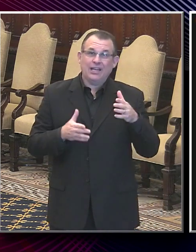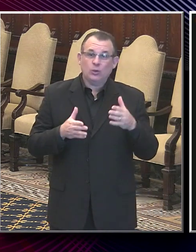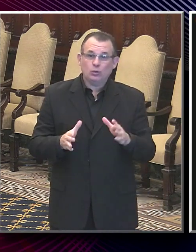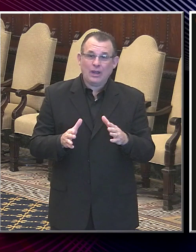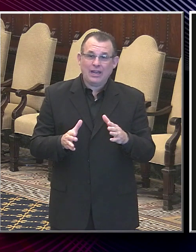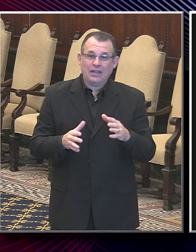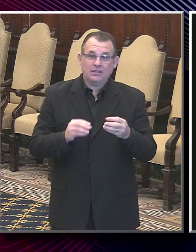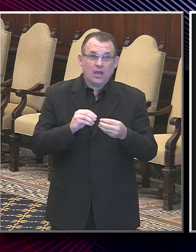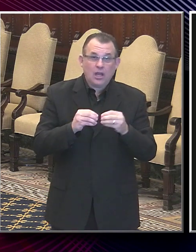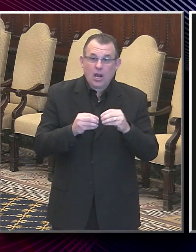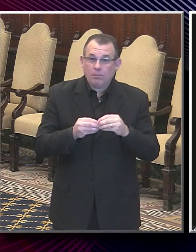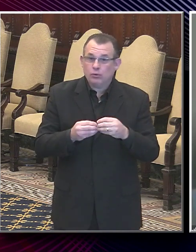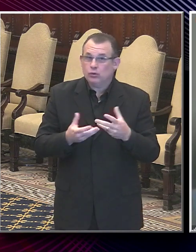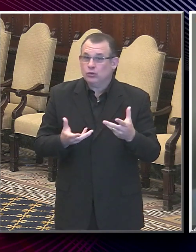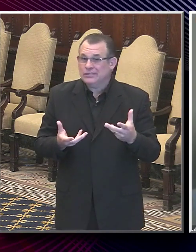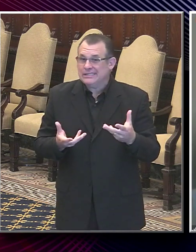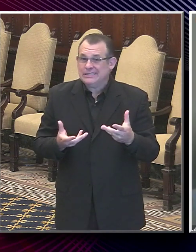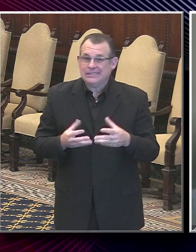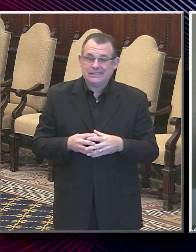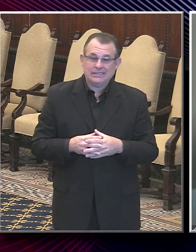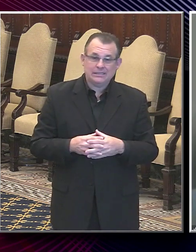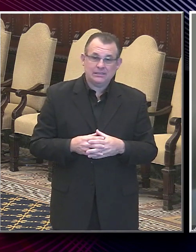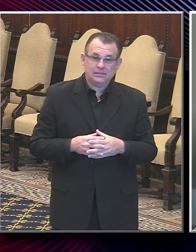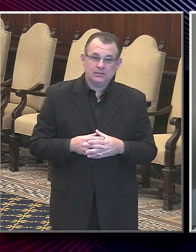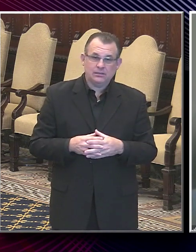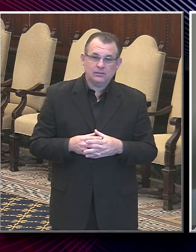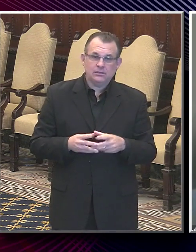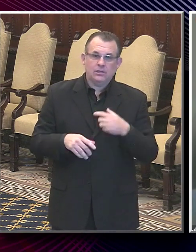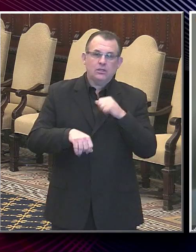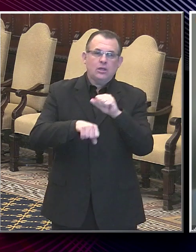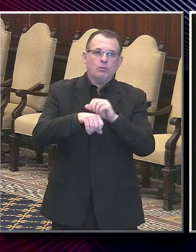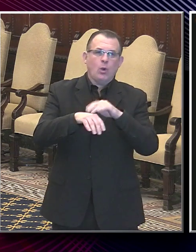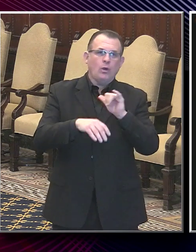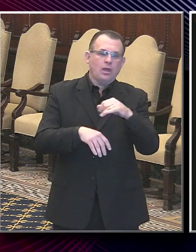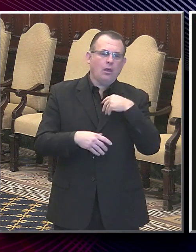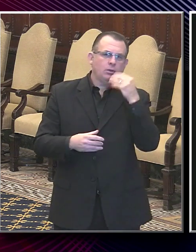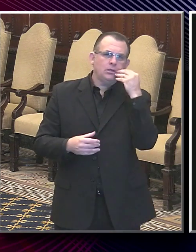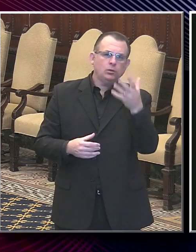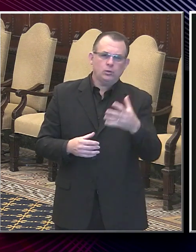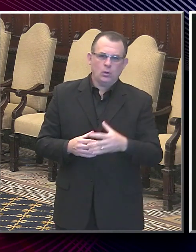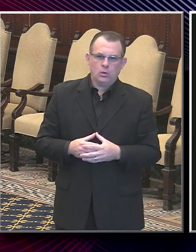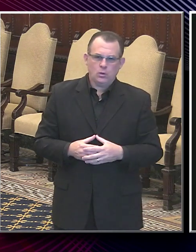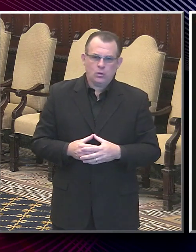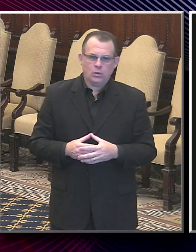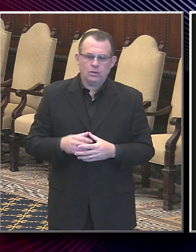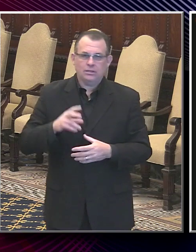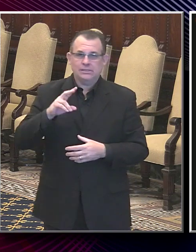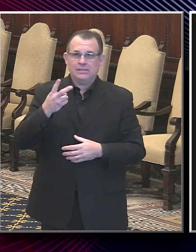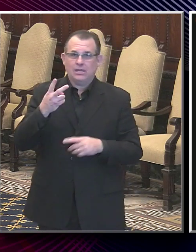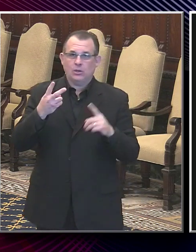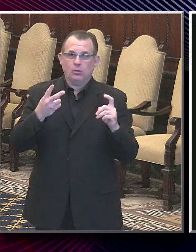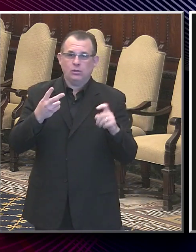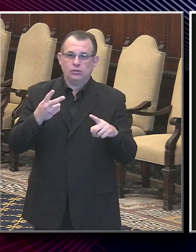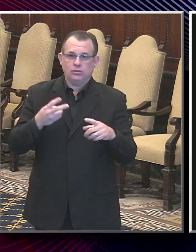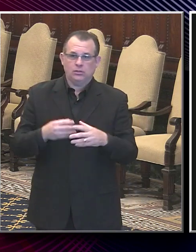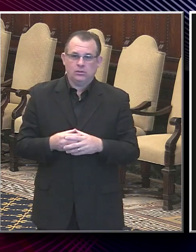or any updated numbers from your office? We'll see if we can get to you. Okay. My second question is, I think it's for Bryan,